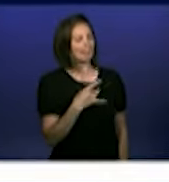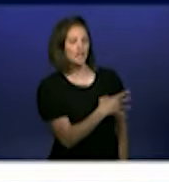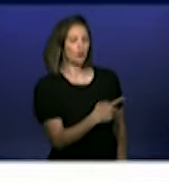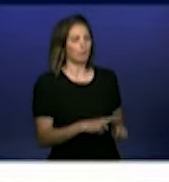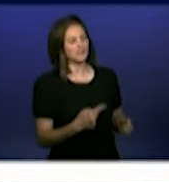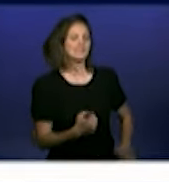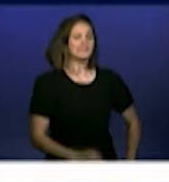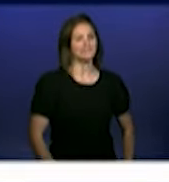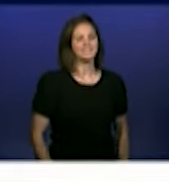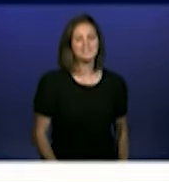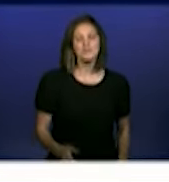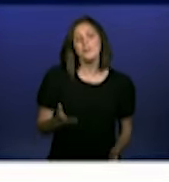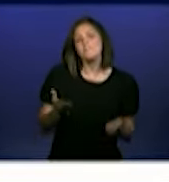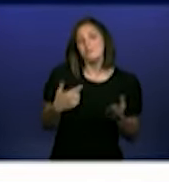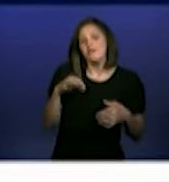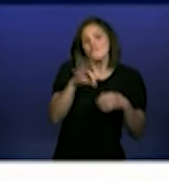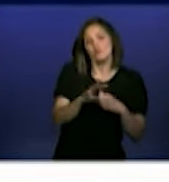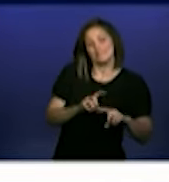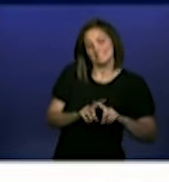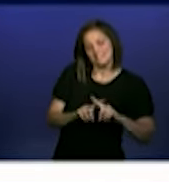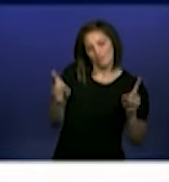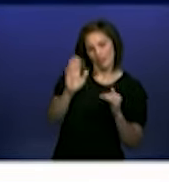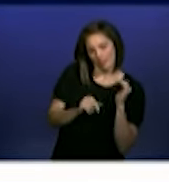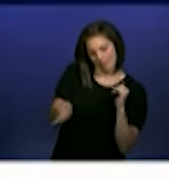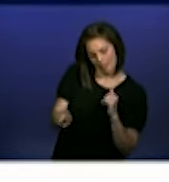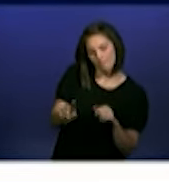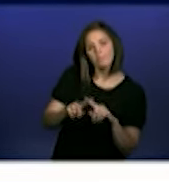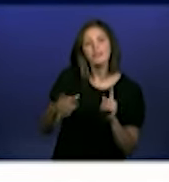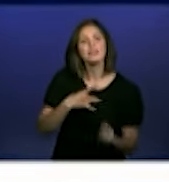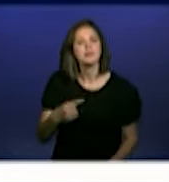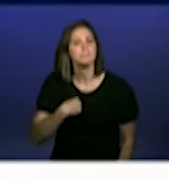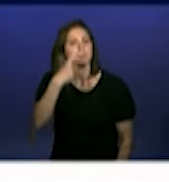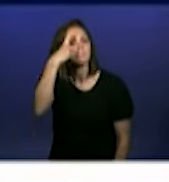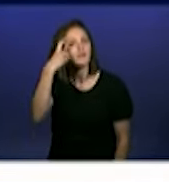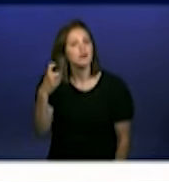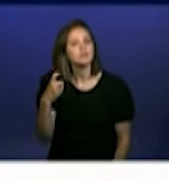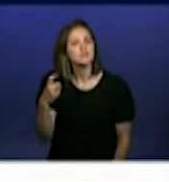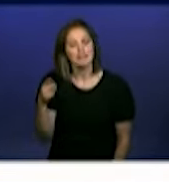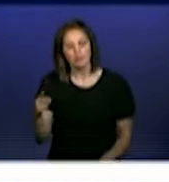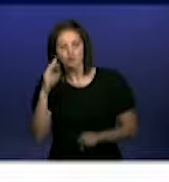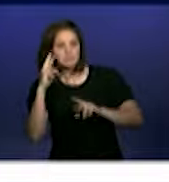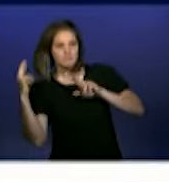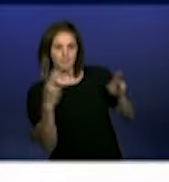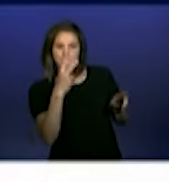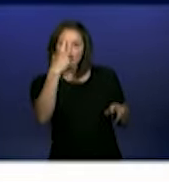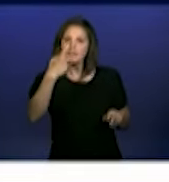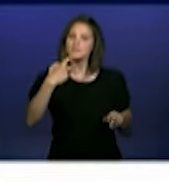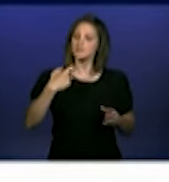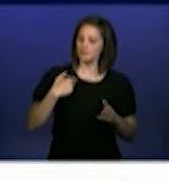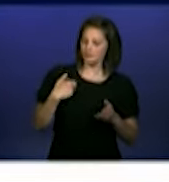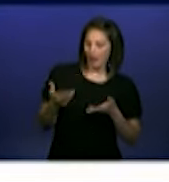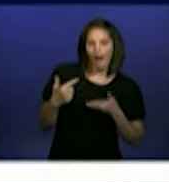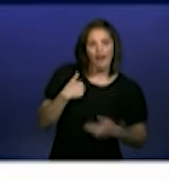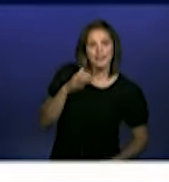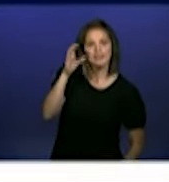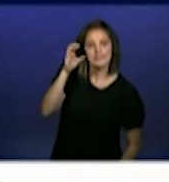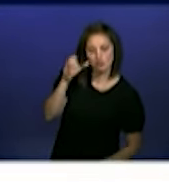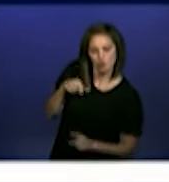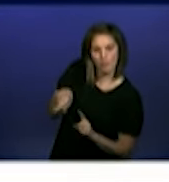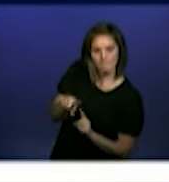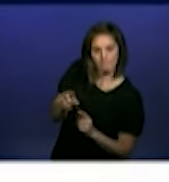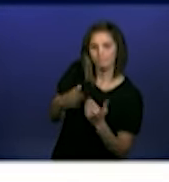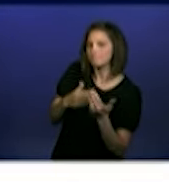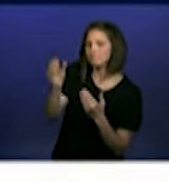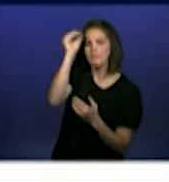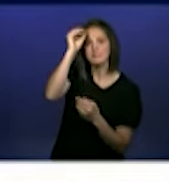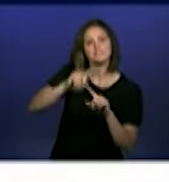they do. I might vote differently than they would expect me to, but they have great respect for me and I have for them. If I were to list one of my superpowers back in